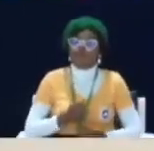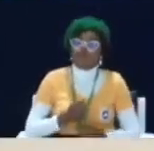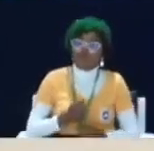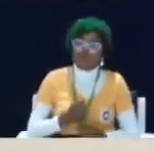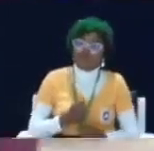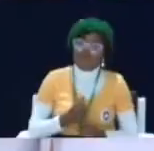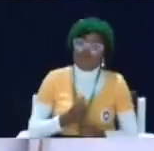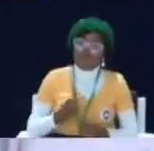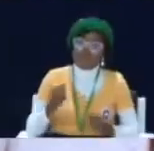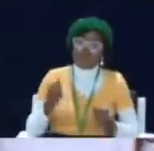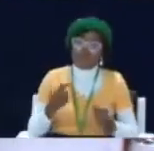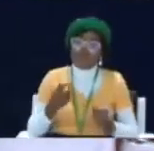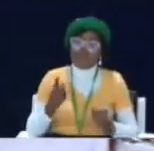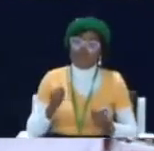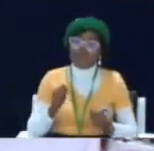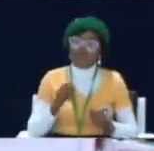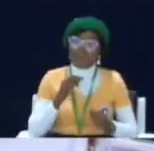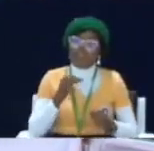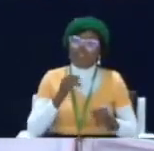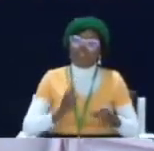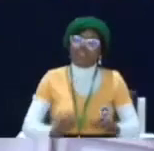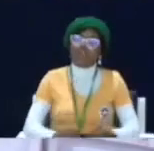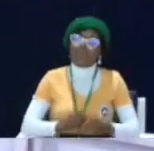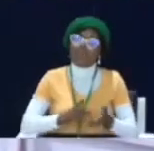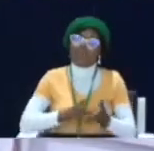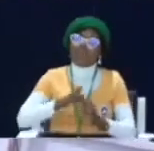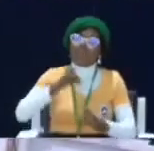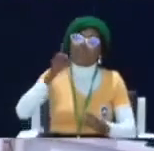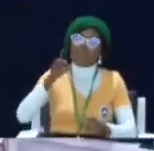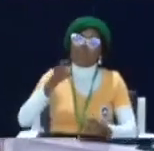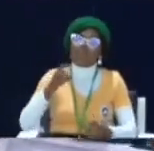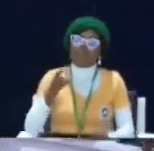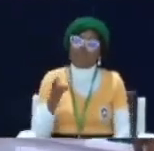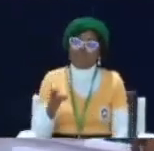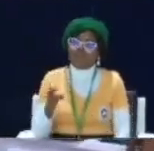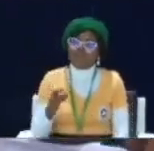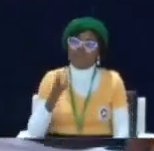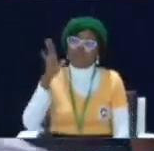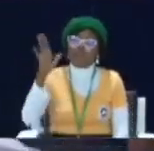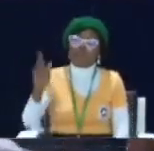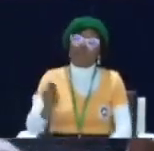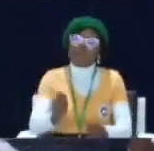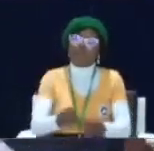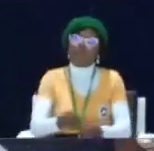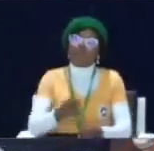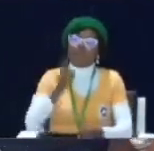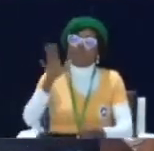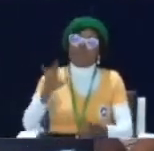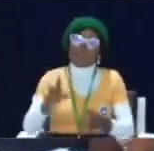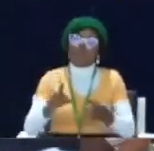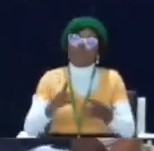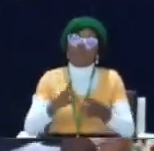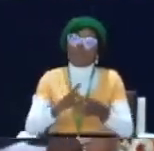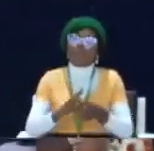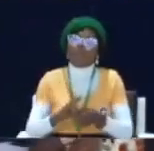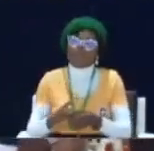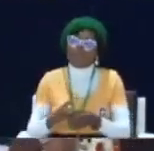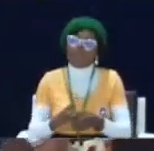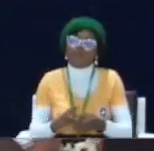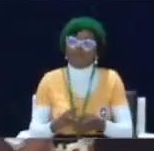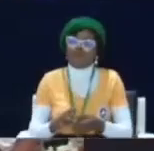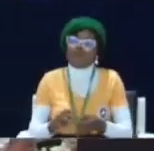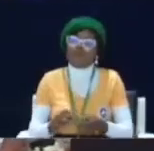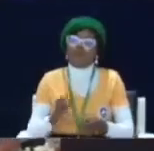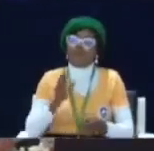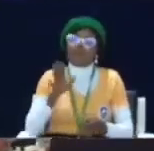your spirituality. Enlarge your talent. Enlarge your unity. Enlarge